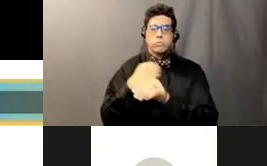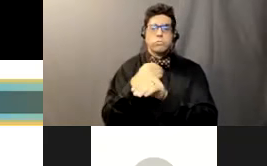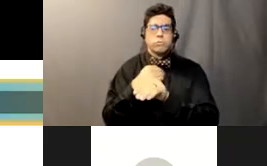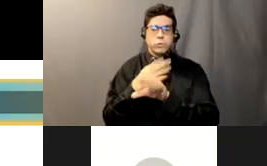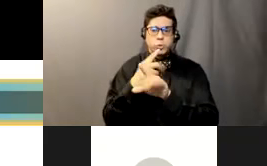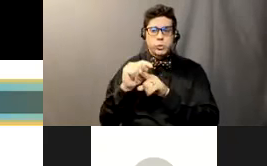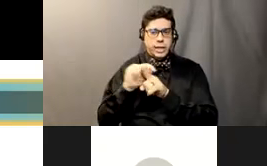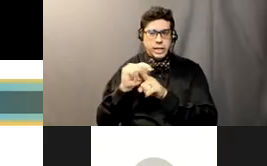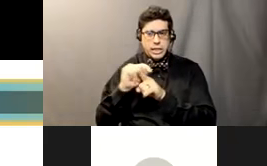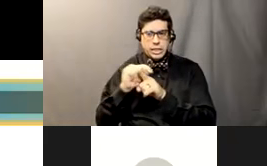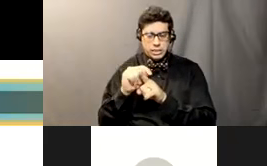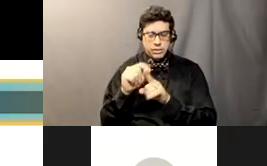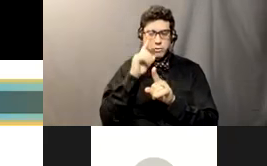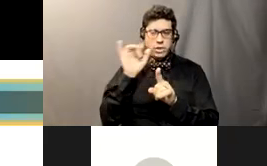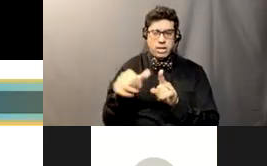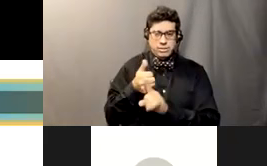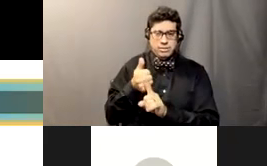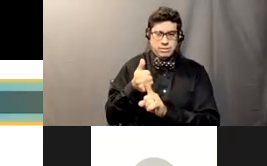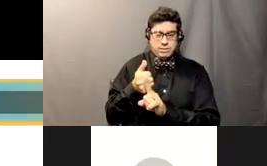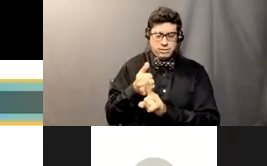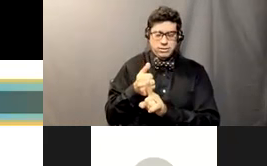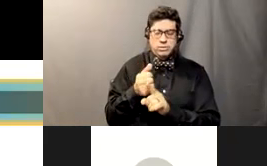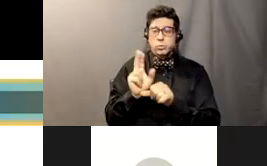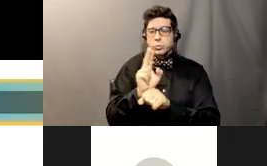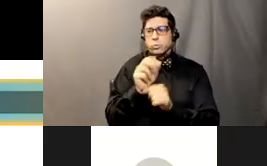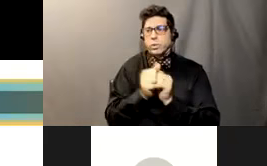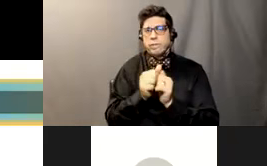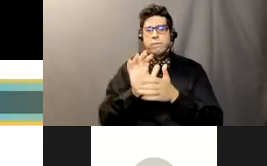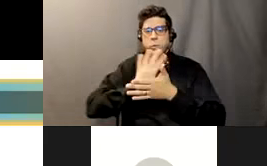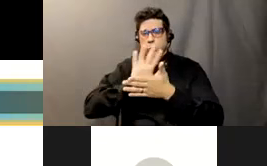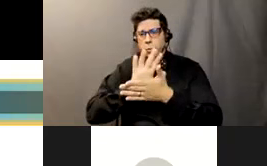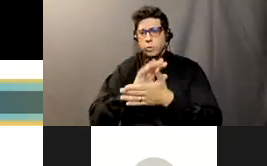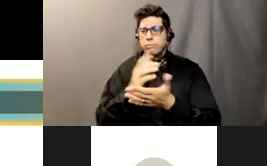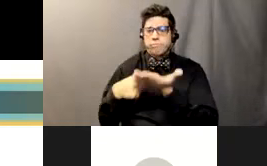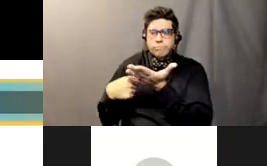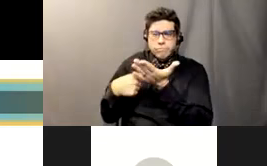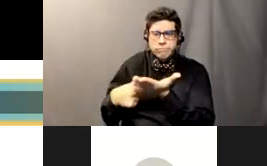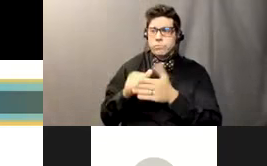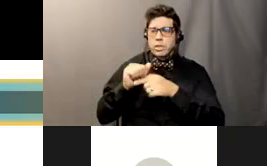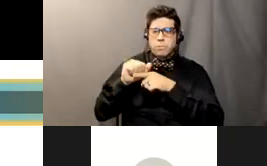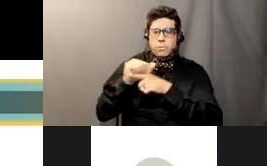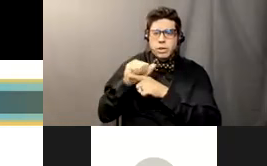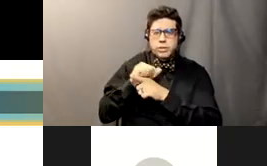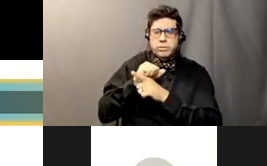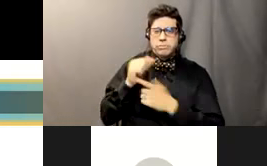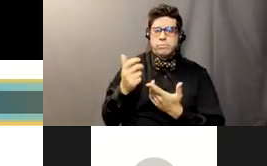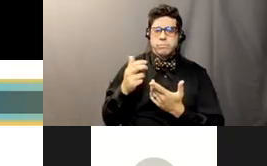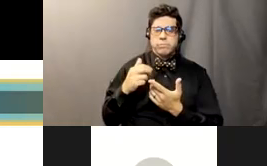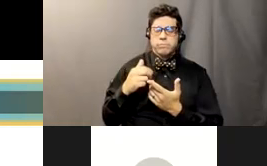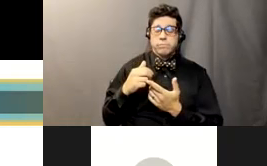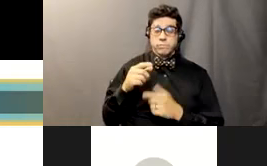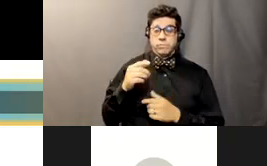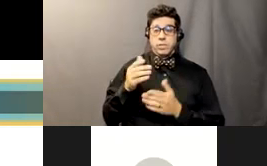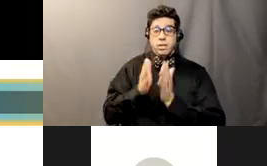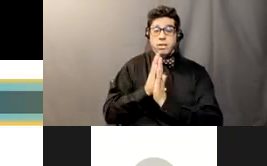that shows how it can be implemented through videos, discussions, and practice. We're asking school districts who pilot the